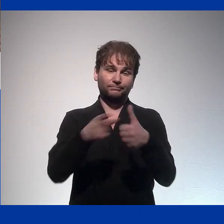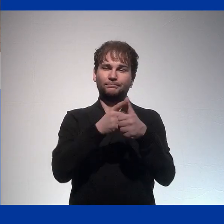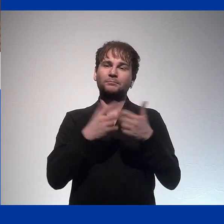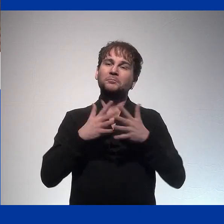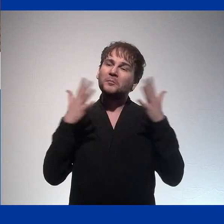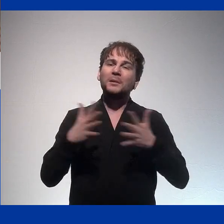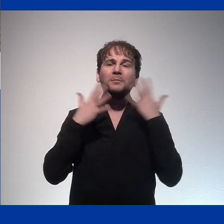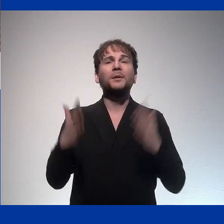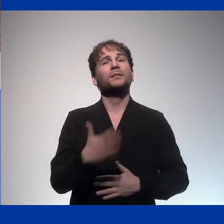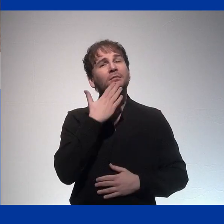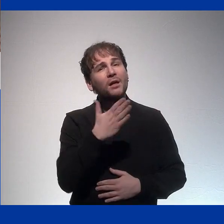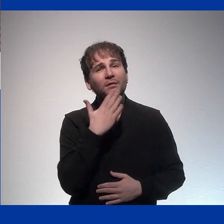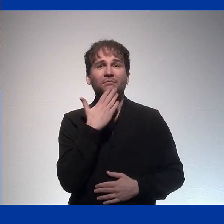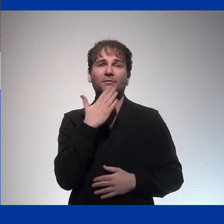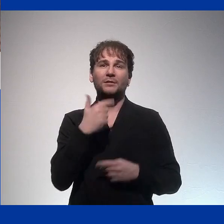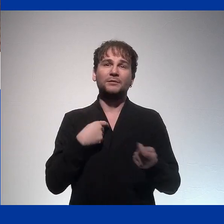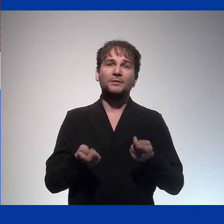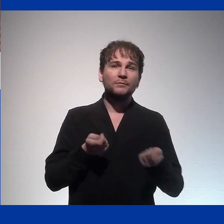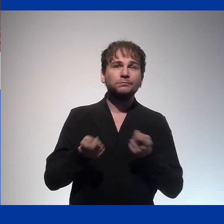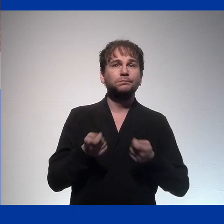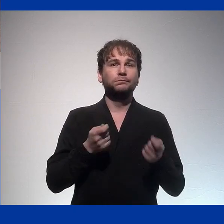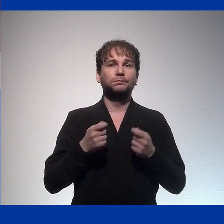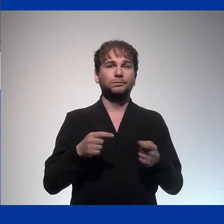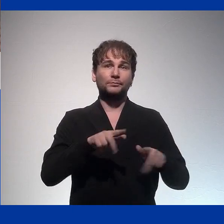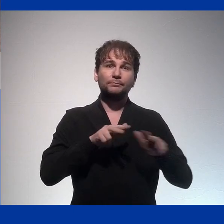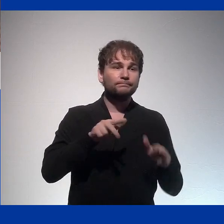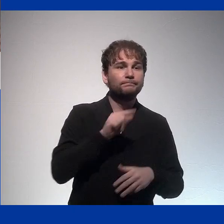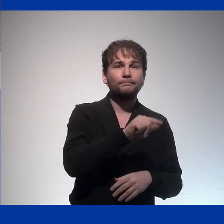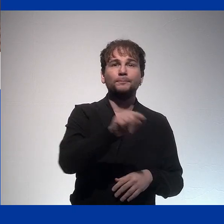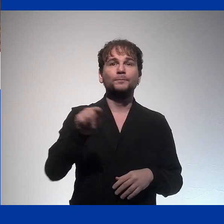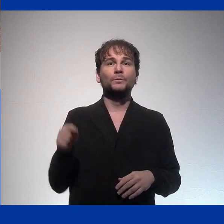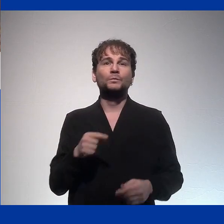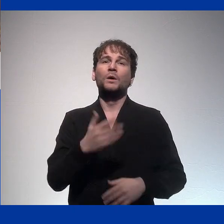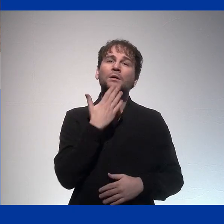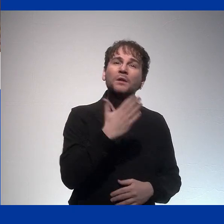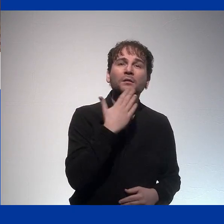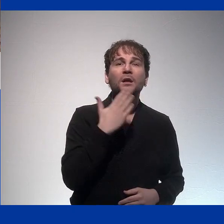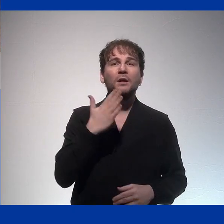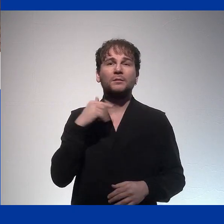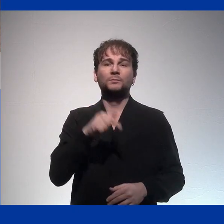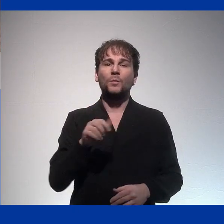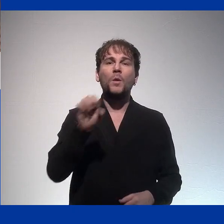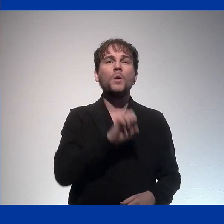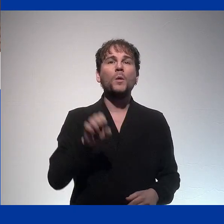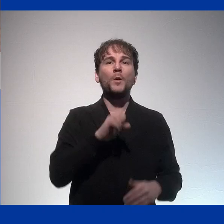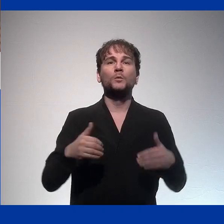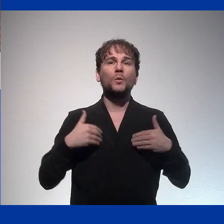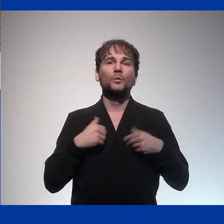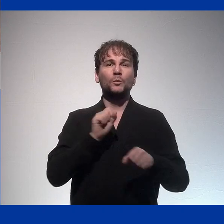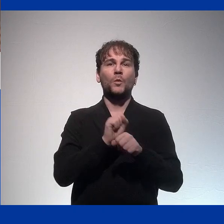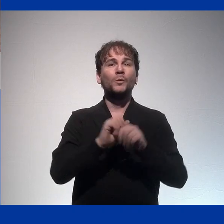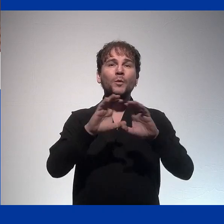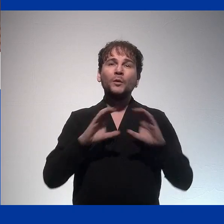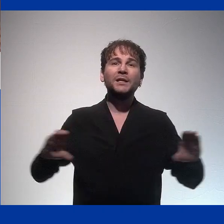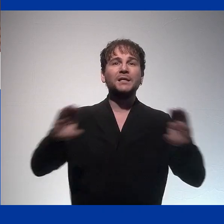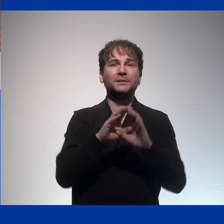my colleague facilitators that really created a nice community and nice environment. It's